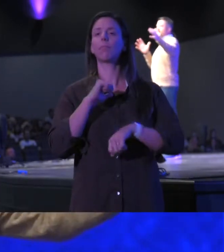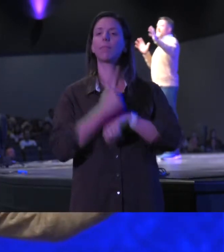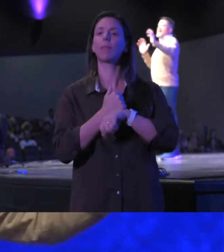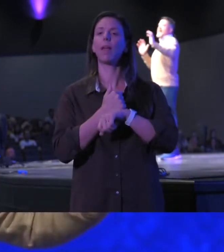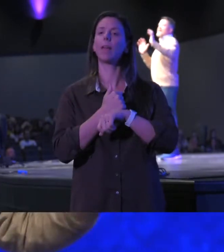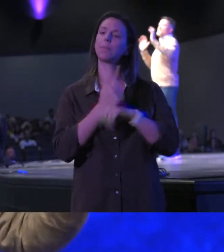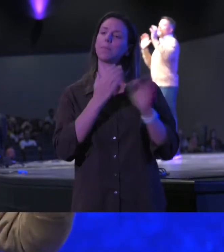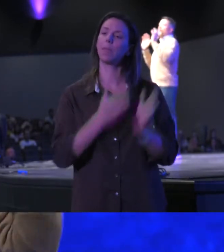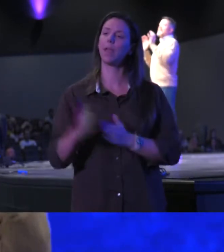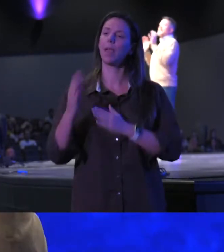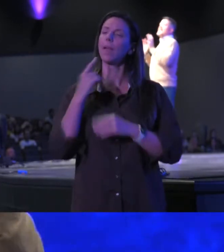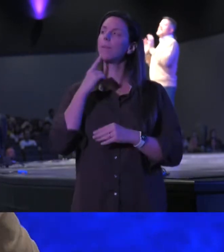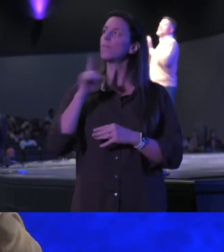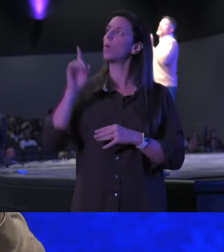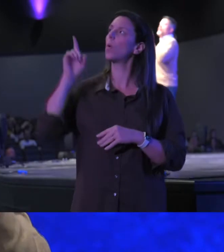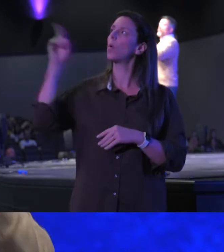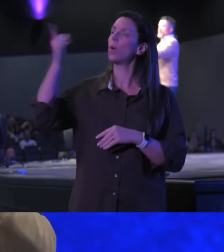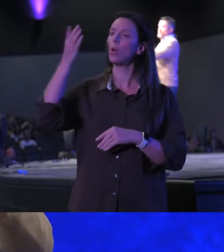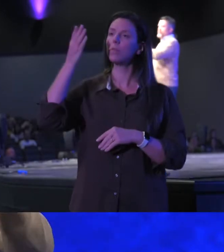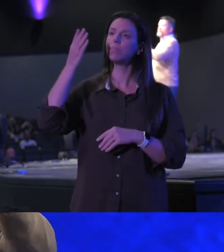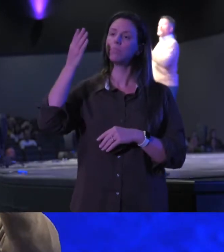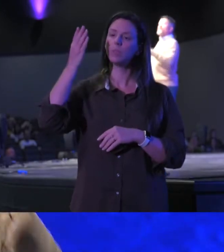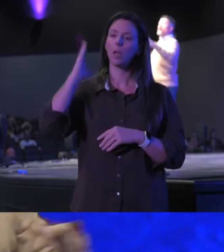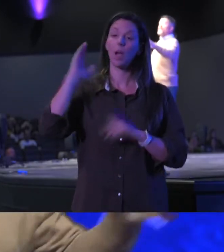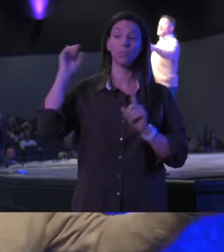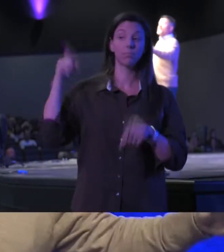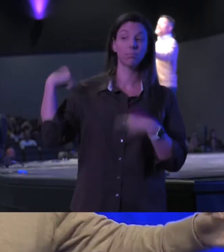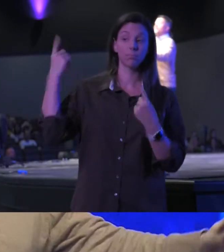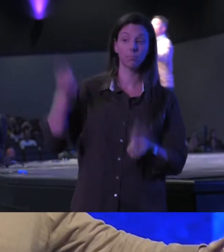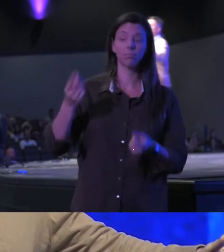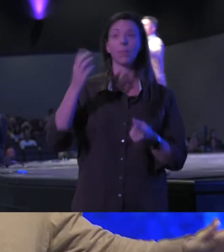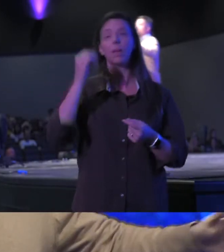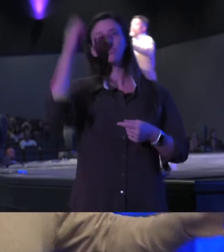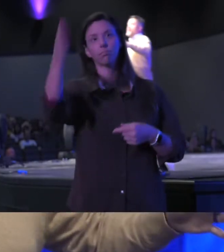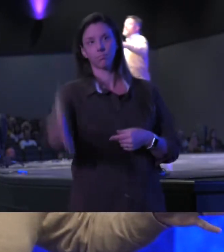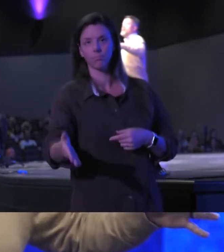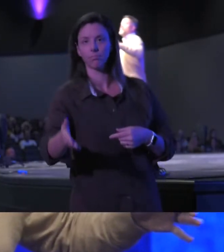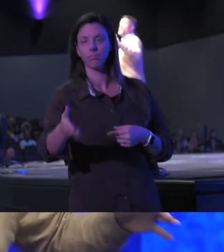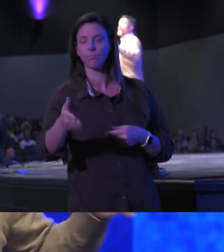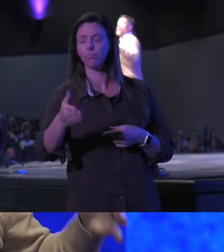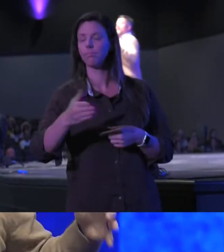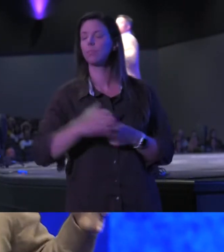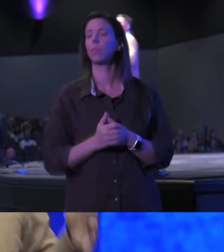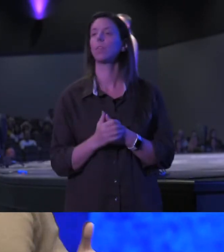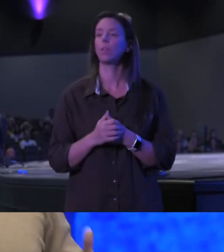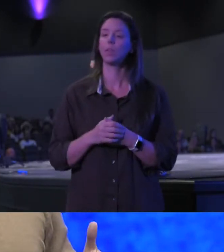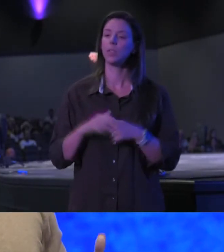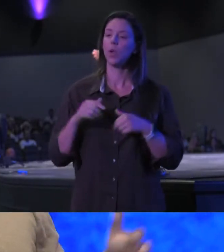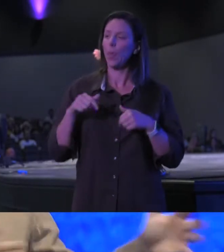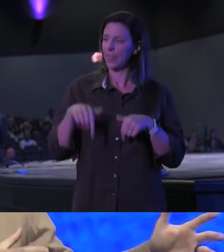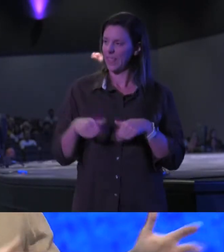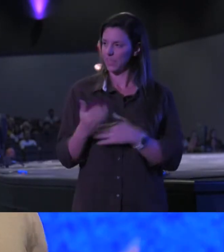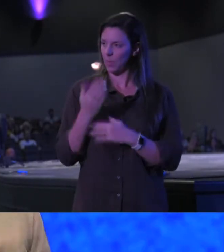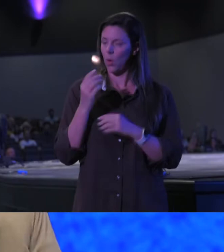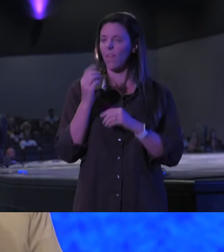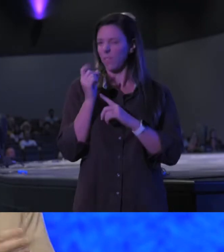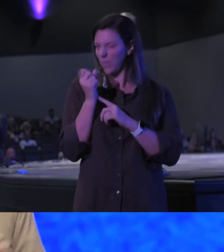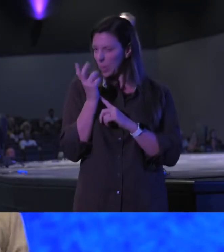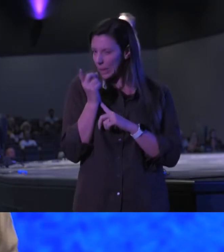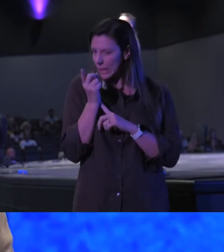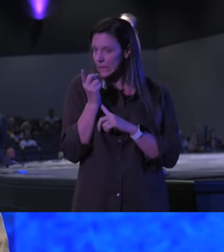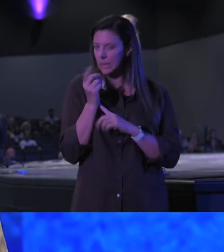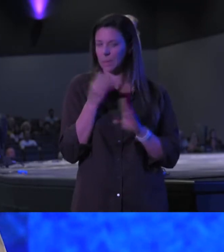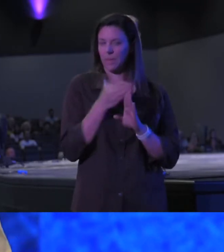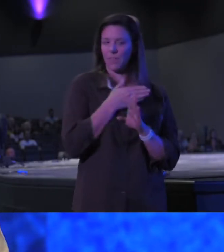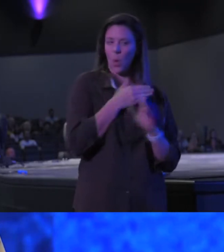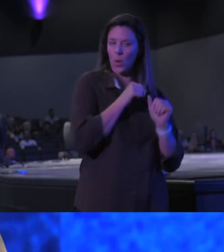has done and for what He will do. So we've carved out a few minutes this morning before we continue in musical worship and we open